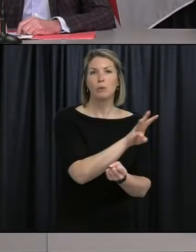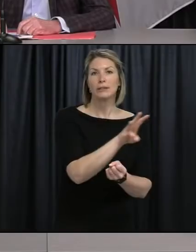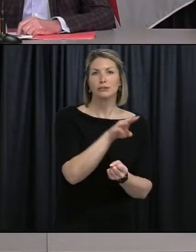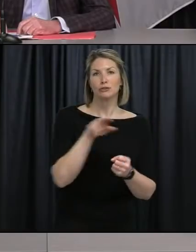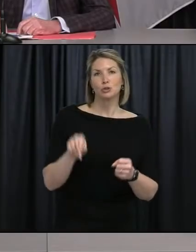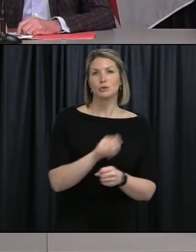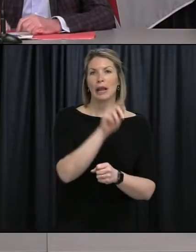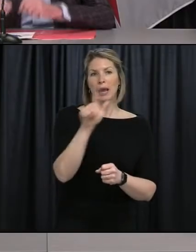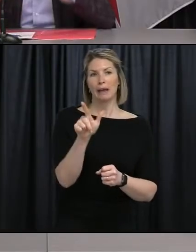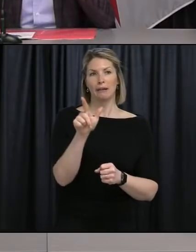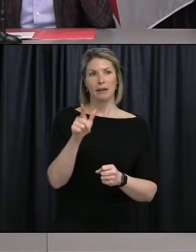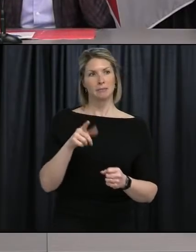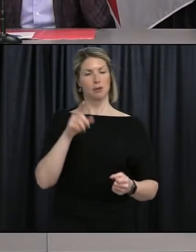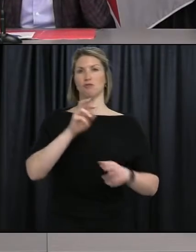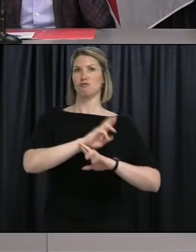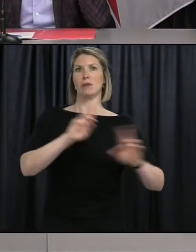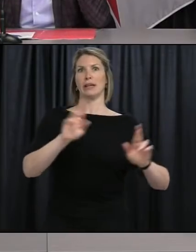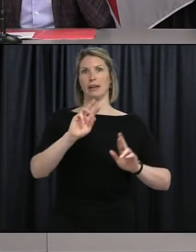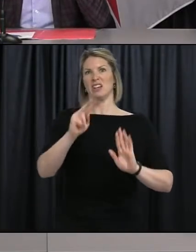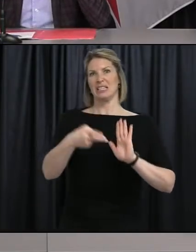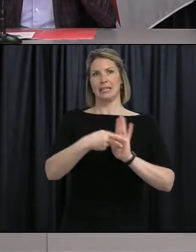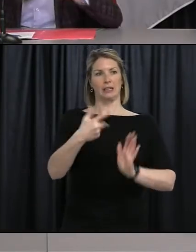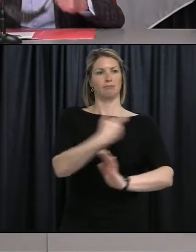that region where they are?